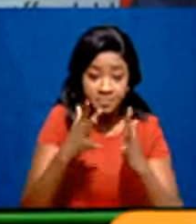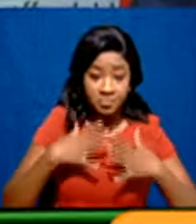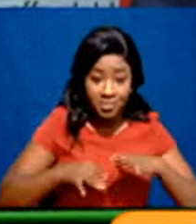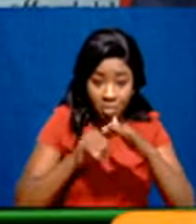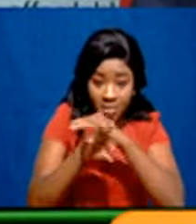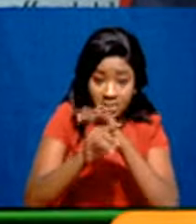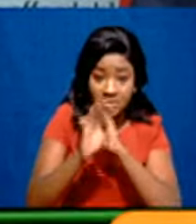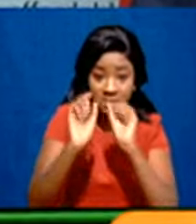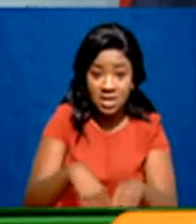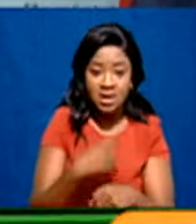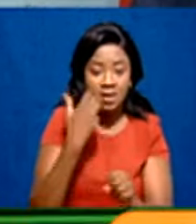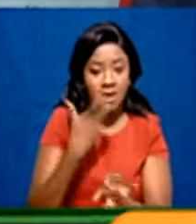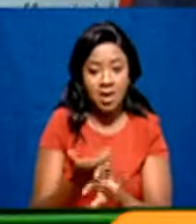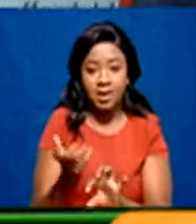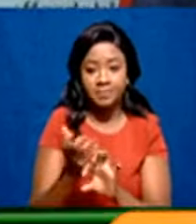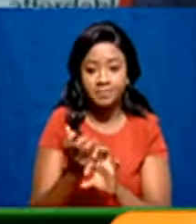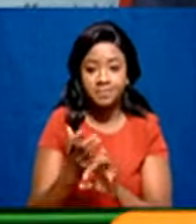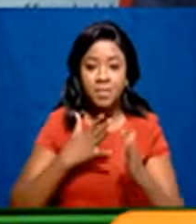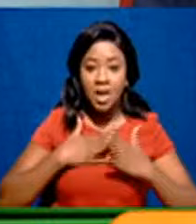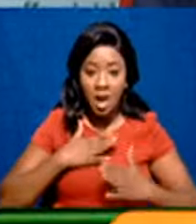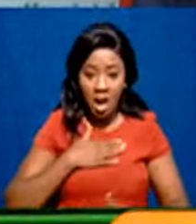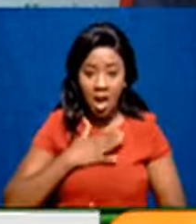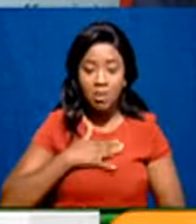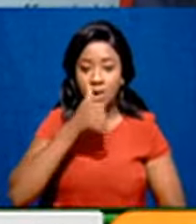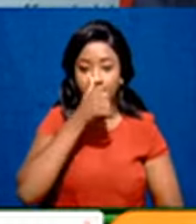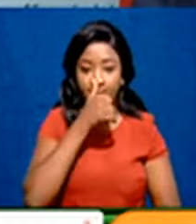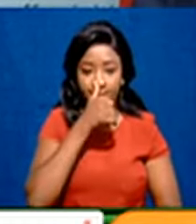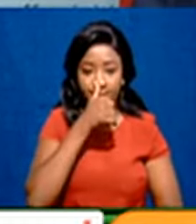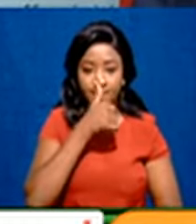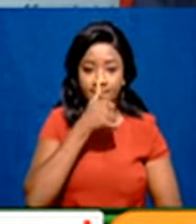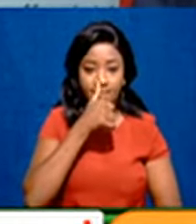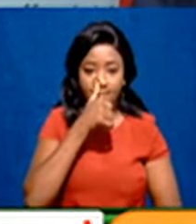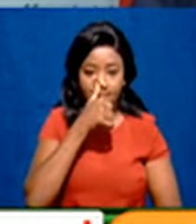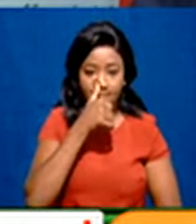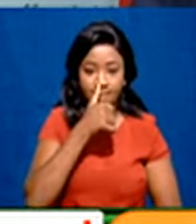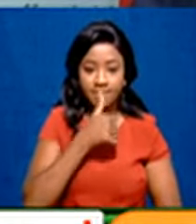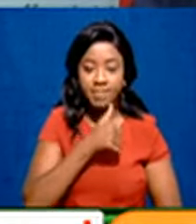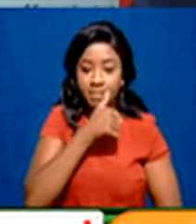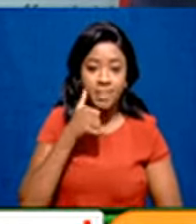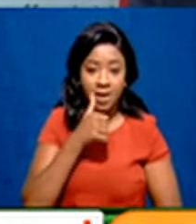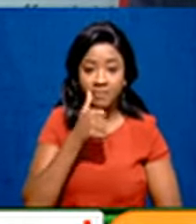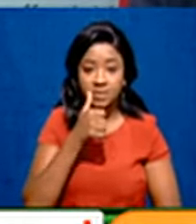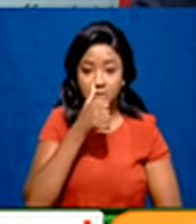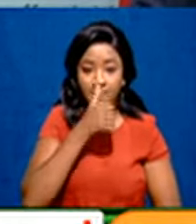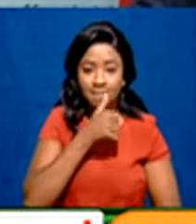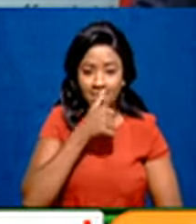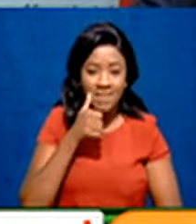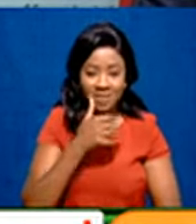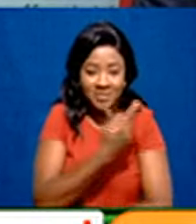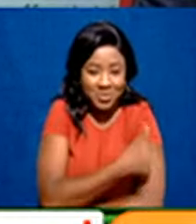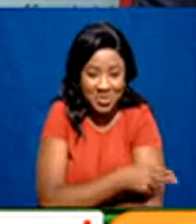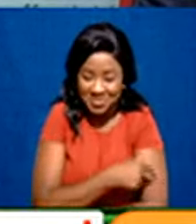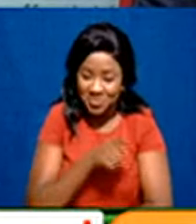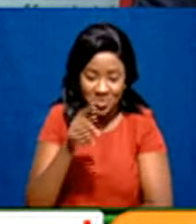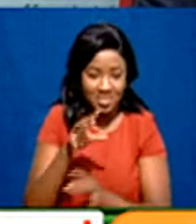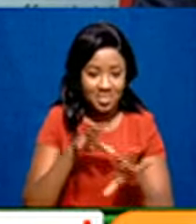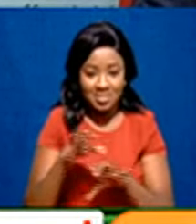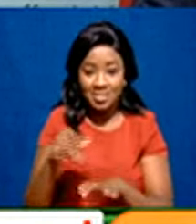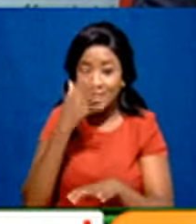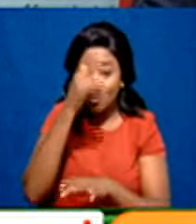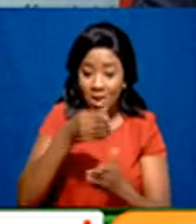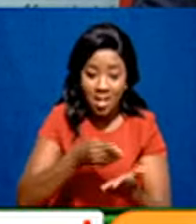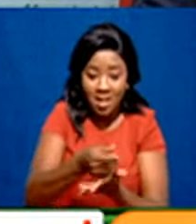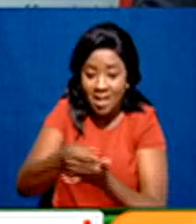compromised. Our private hospitals are currently suffering from the delayed payments of their claims from